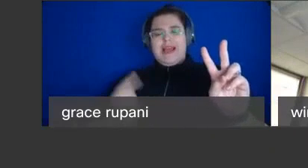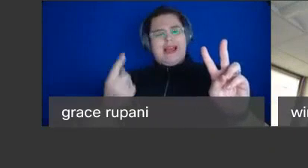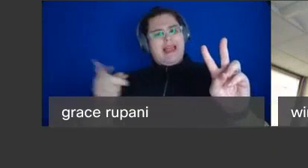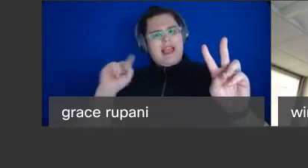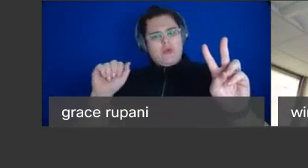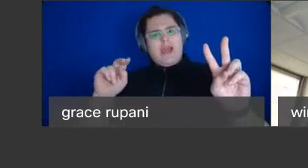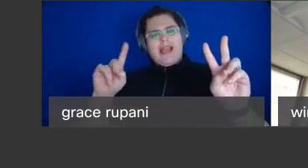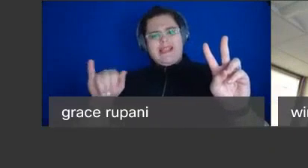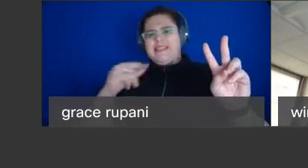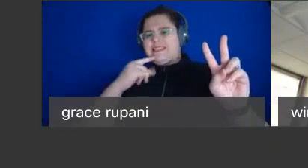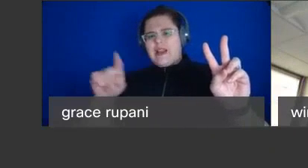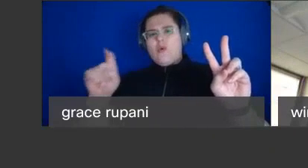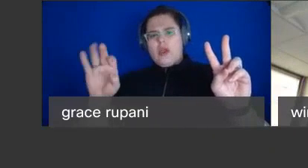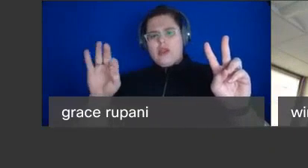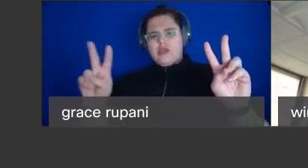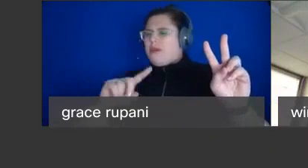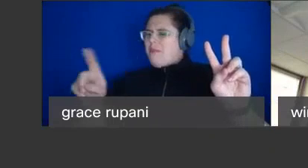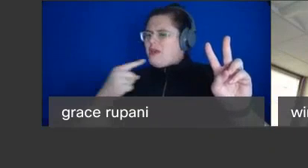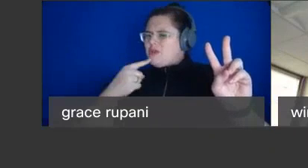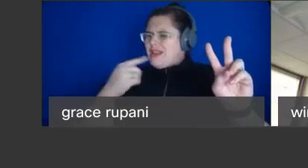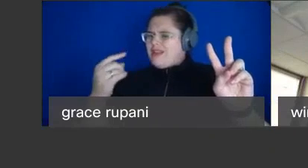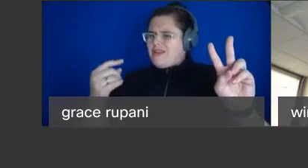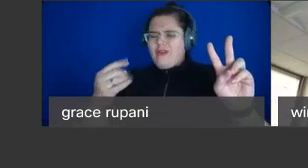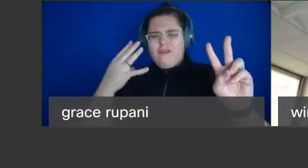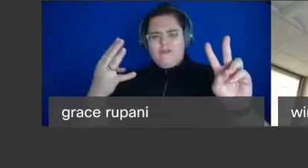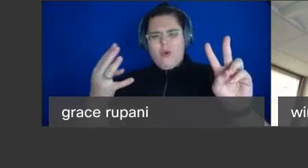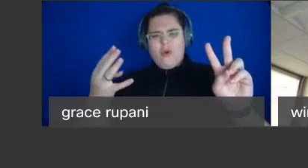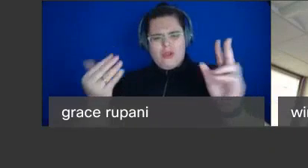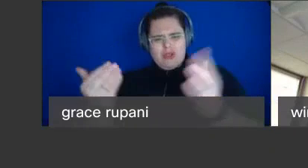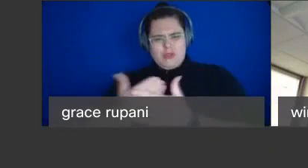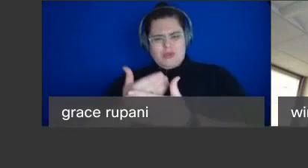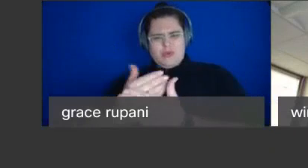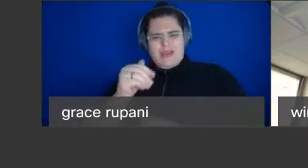Winslow reported that there were 4 new cases since last report.